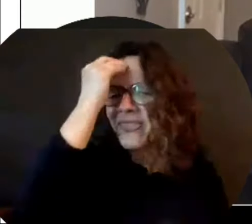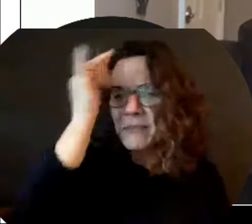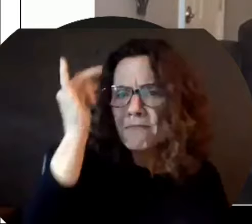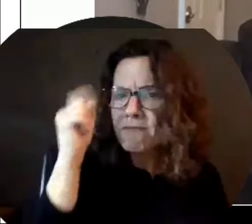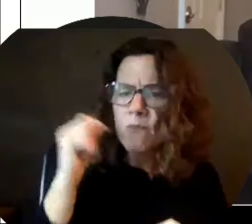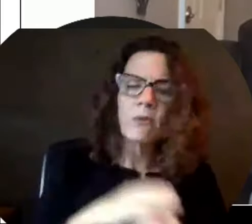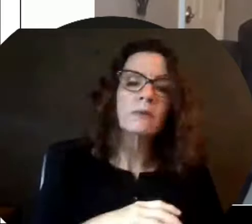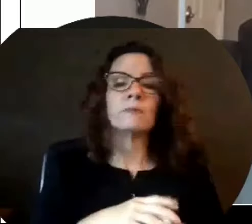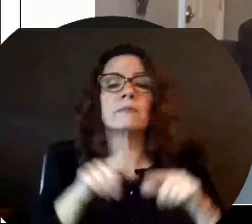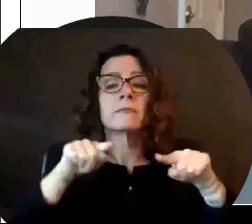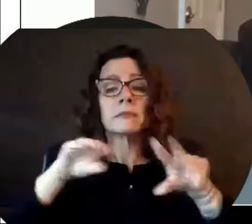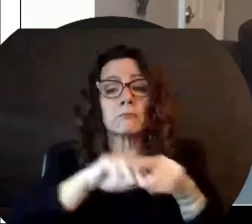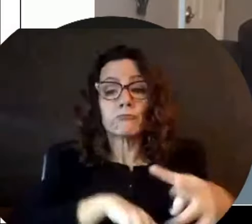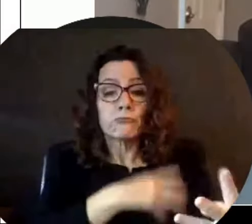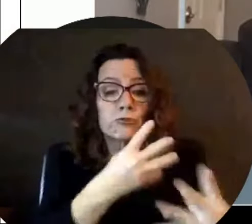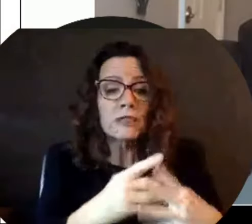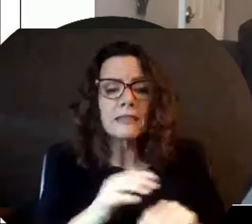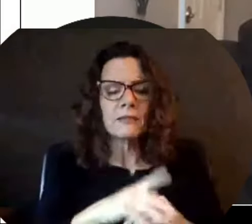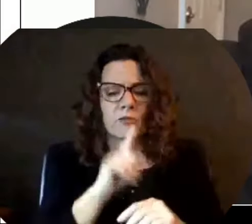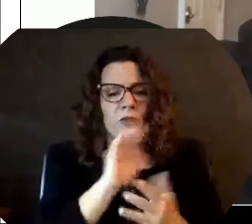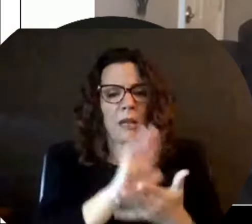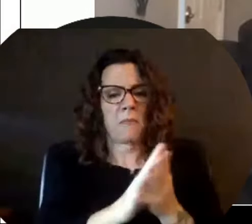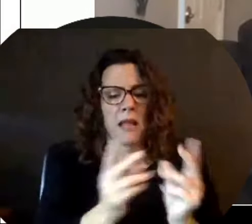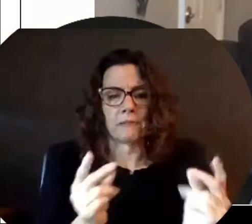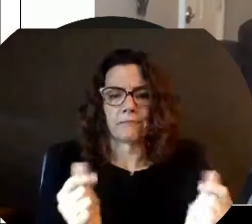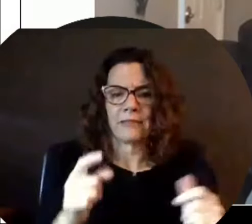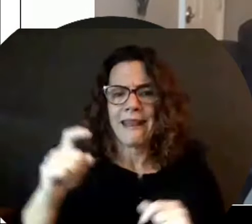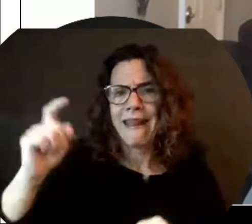if you dare to stand up to them. That's.